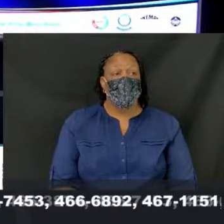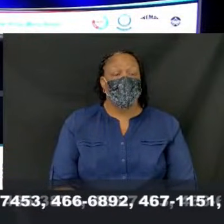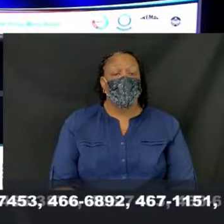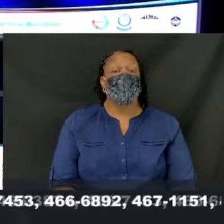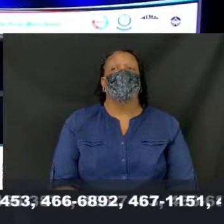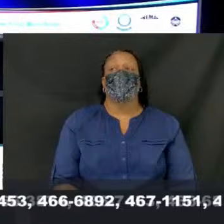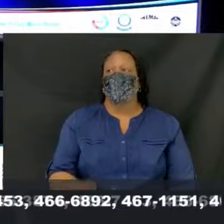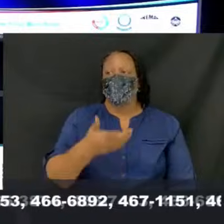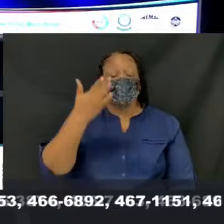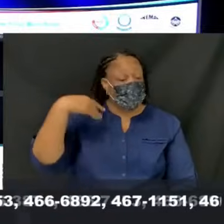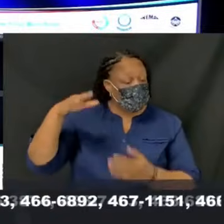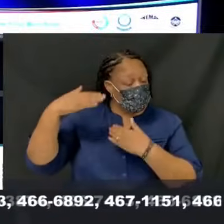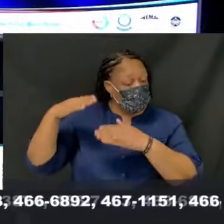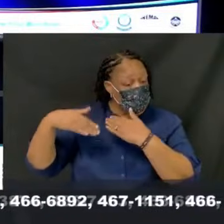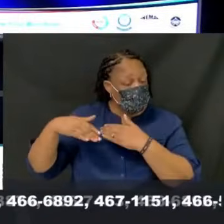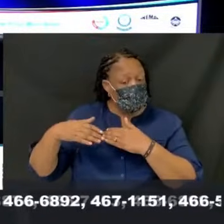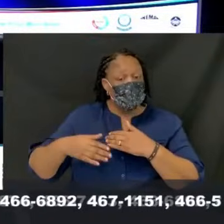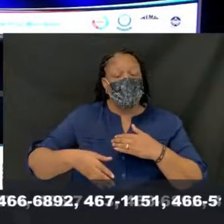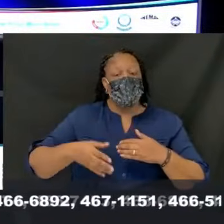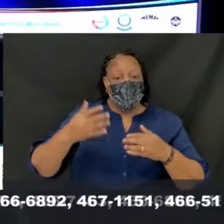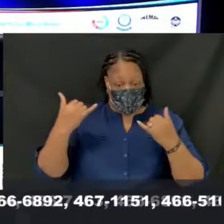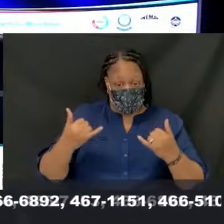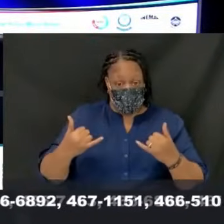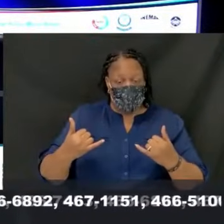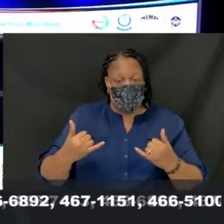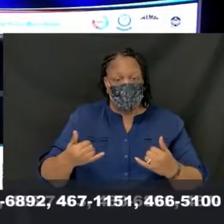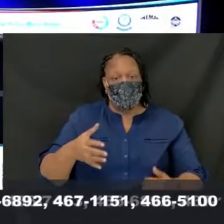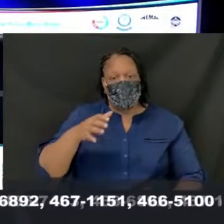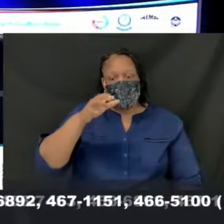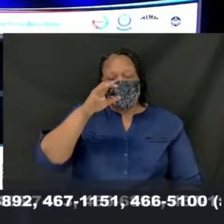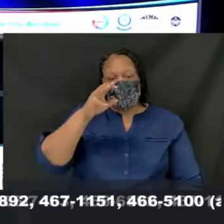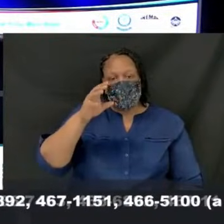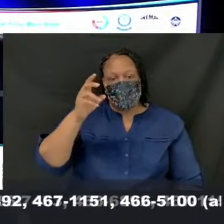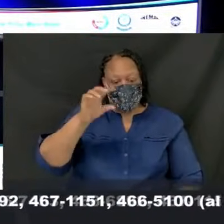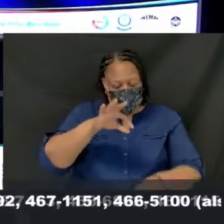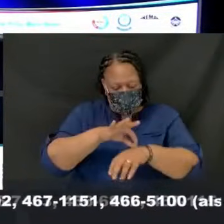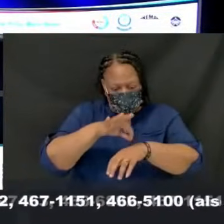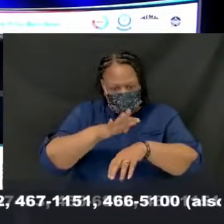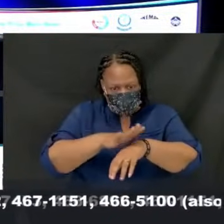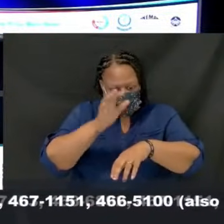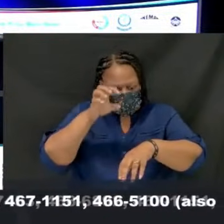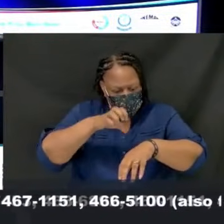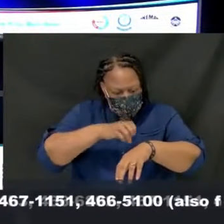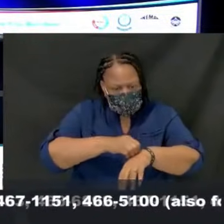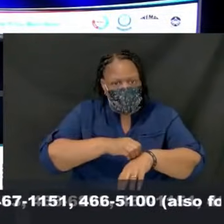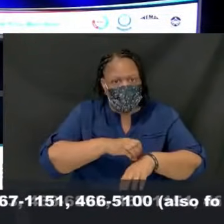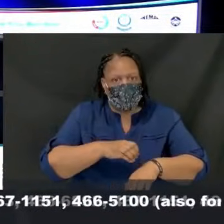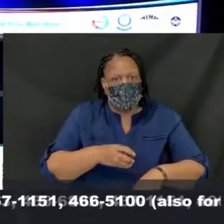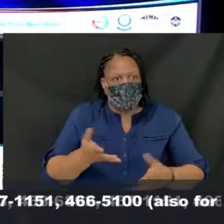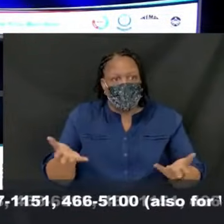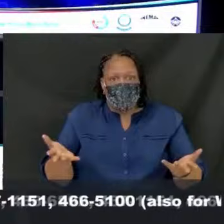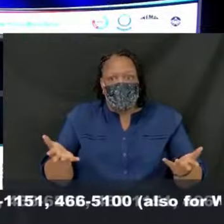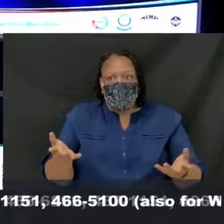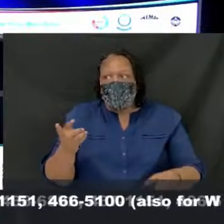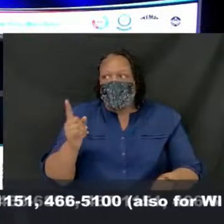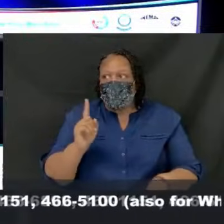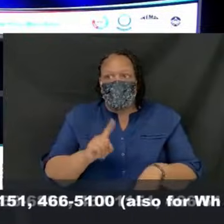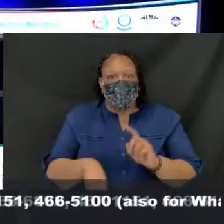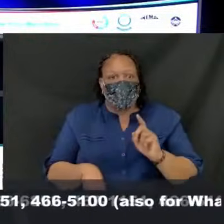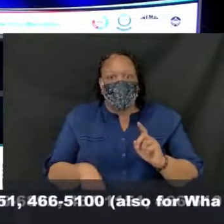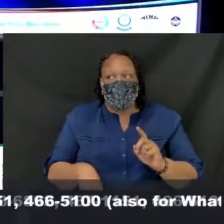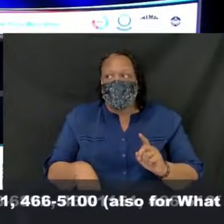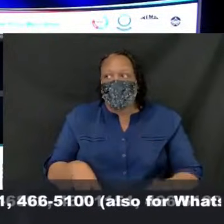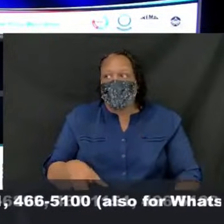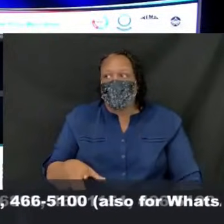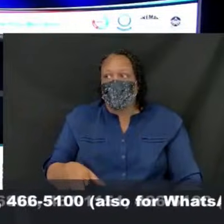news. Before time, if you went to an area where malaria was endemic, you had to take malaria tablets as a prophylactic and pray to